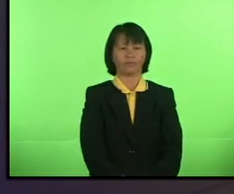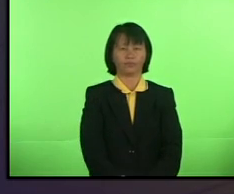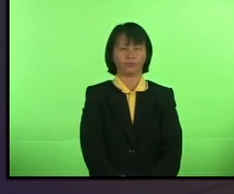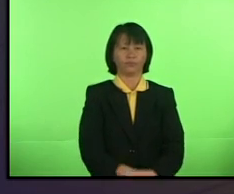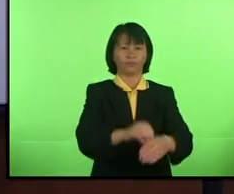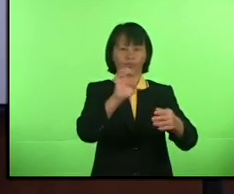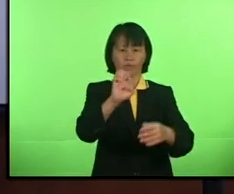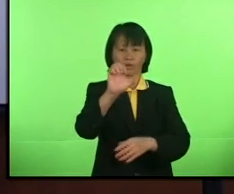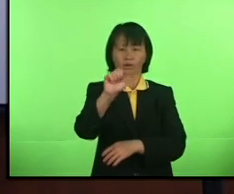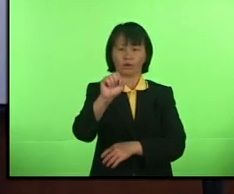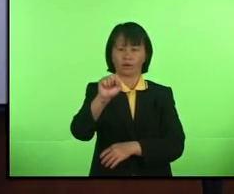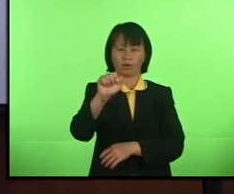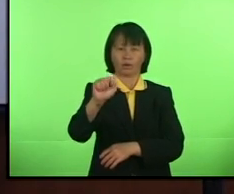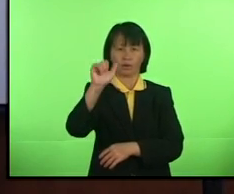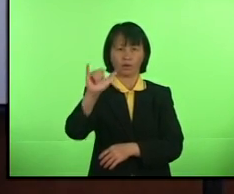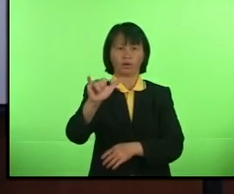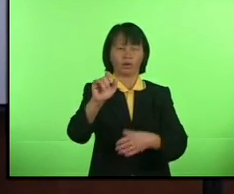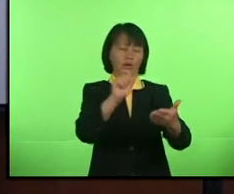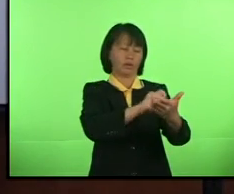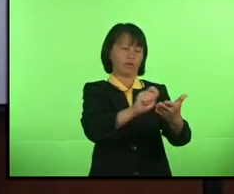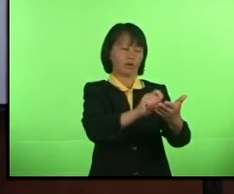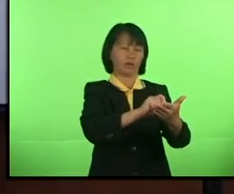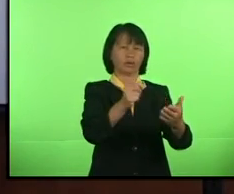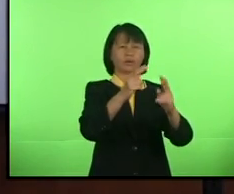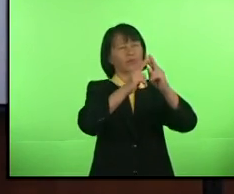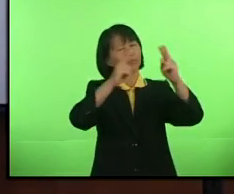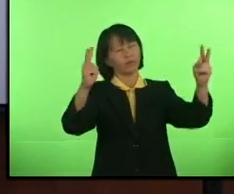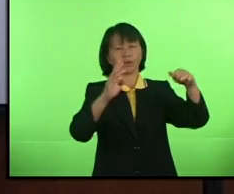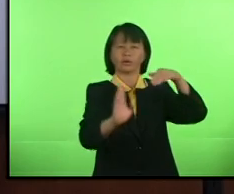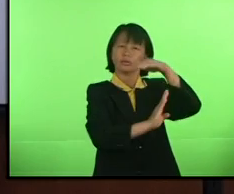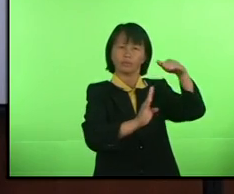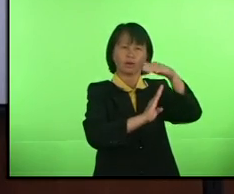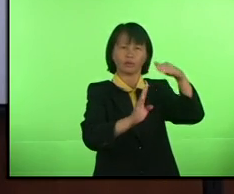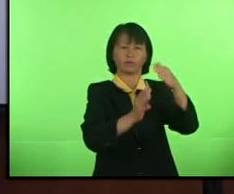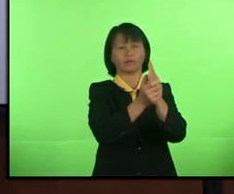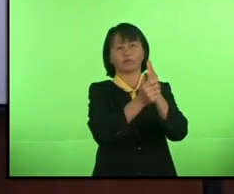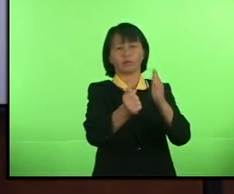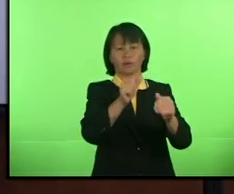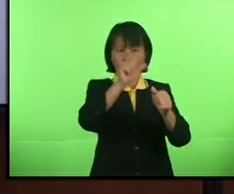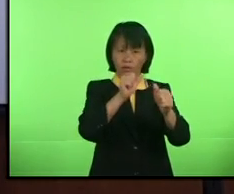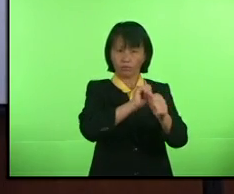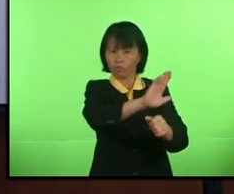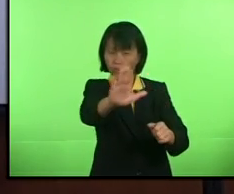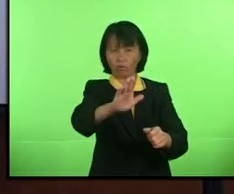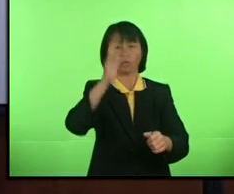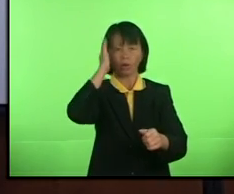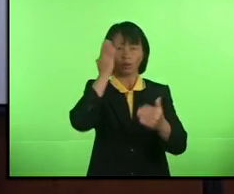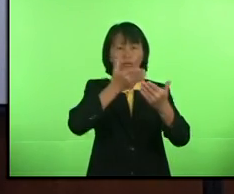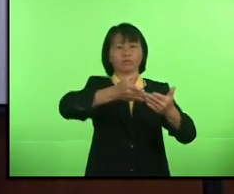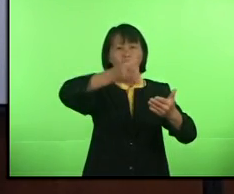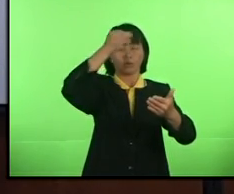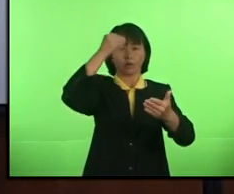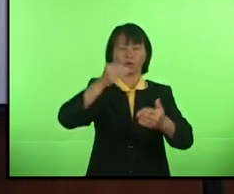essay writing is a very basic skill that should be learned by everybody. In topic 3, you have